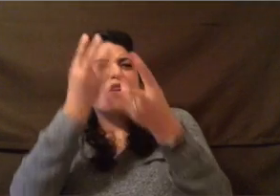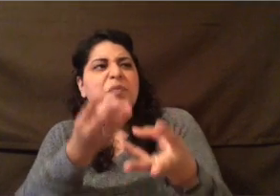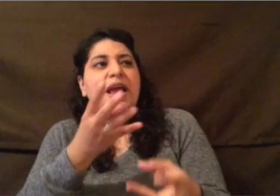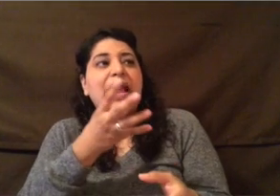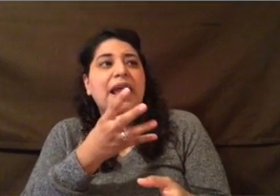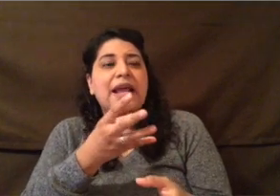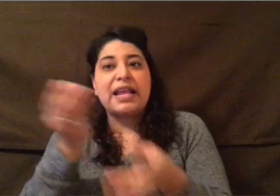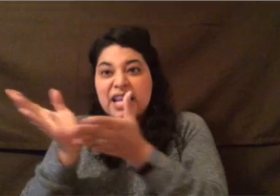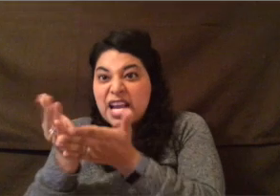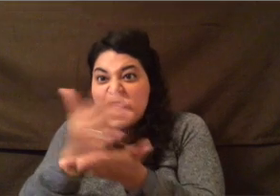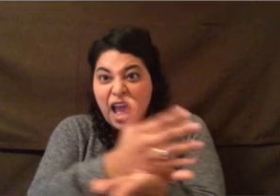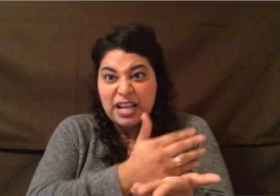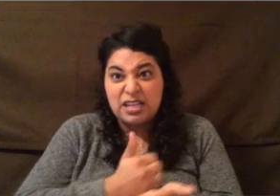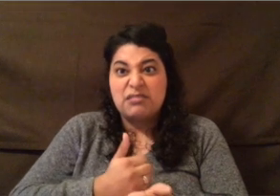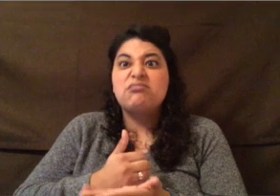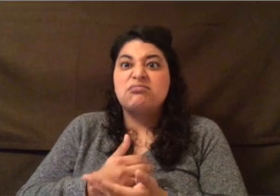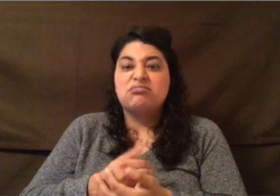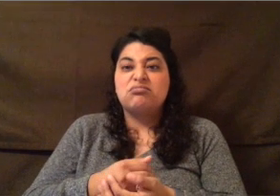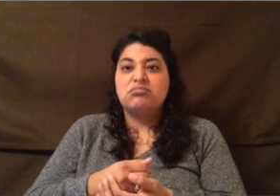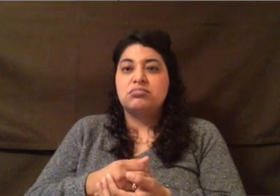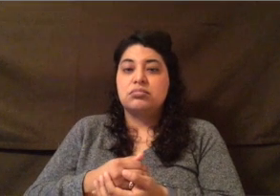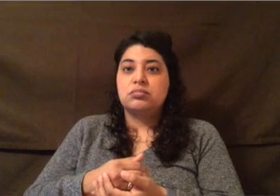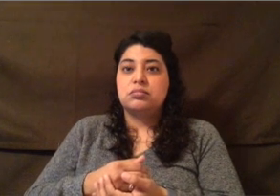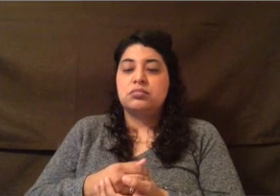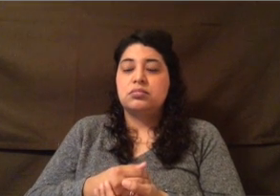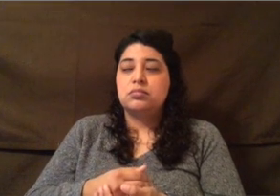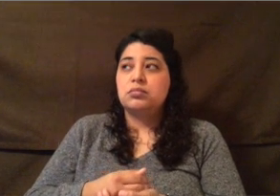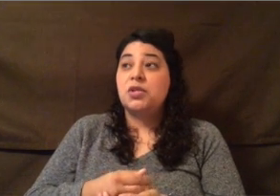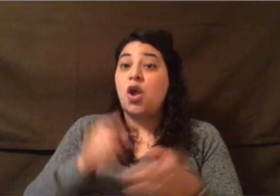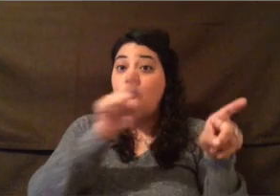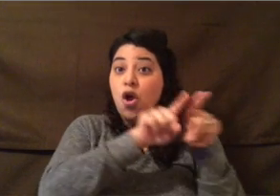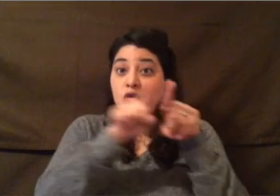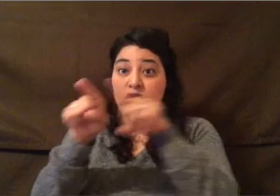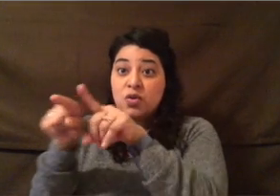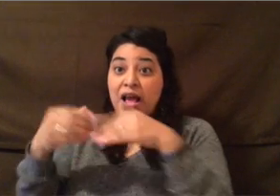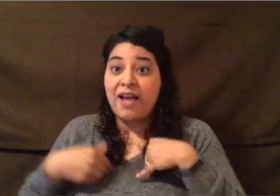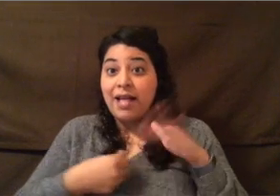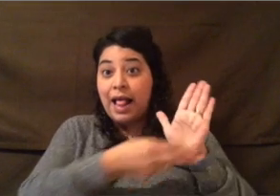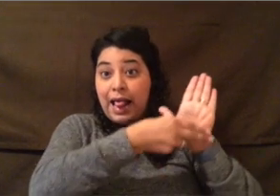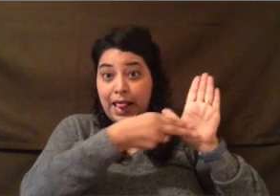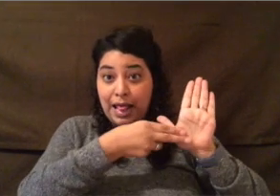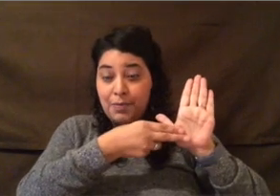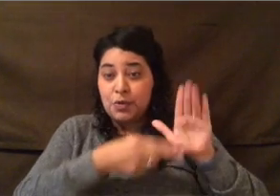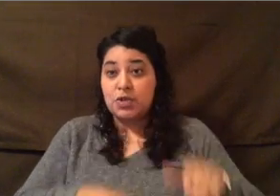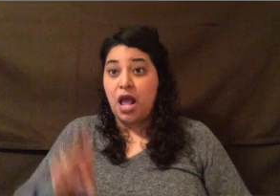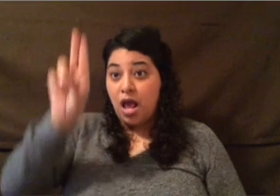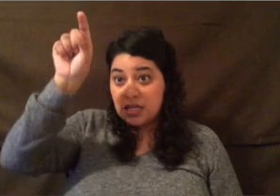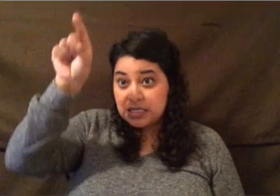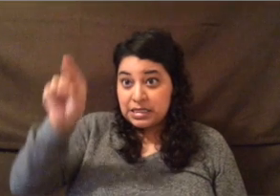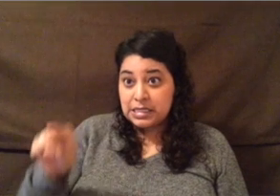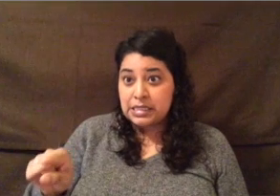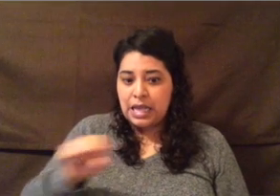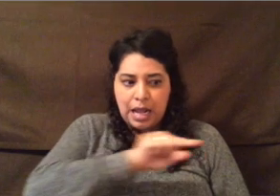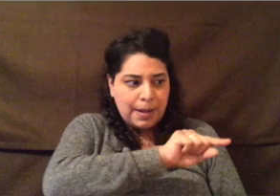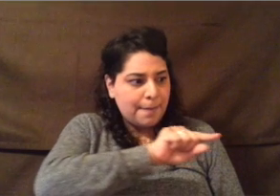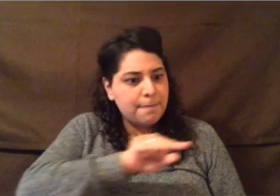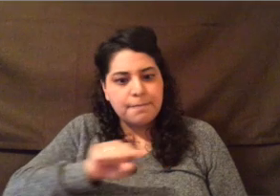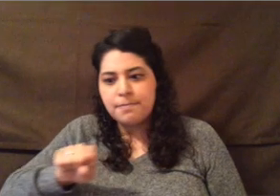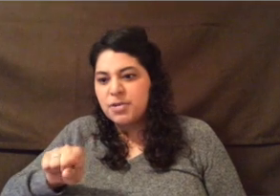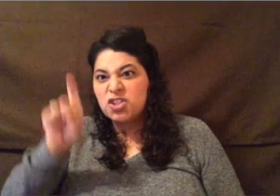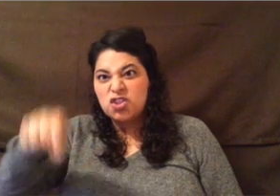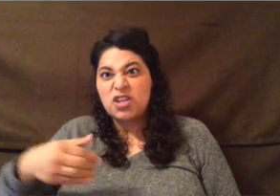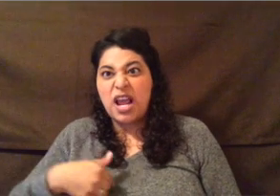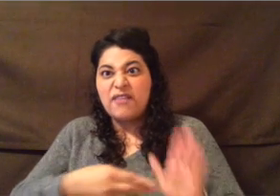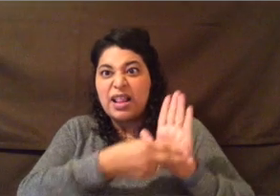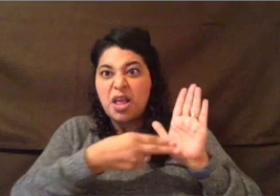collected, what type of data is being collected. They also have labels, okay, along the side and across the bottom of the bar graph.